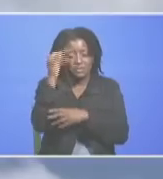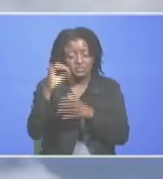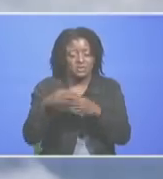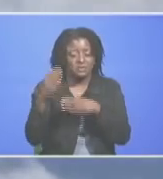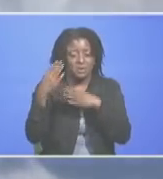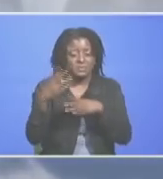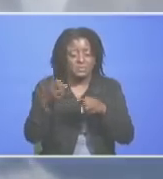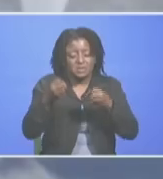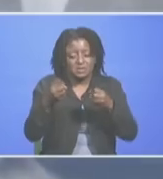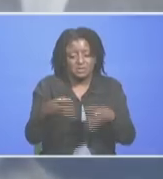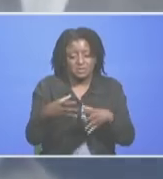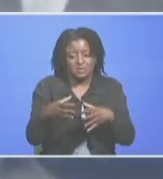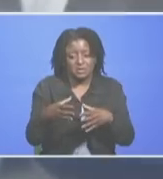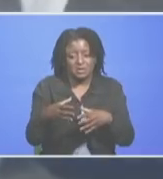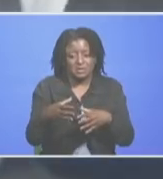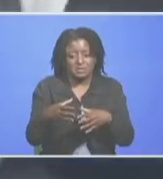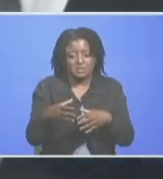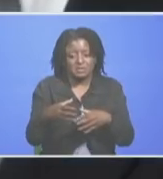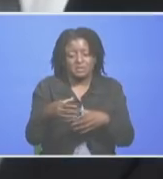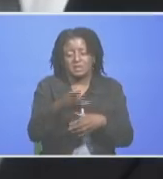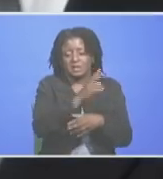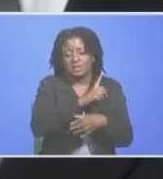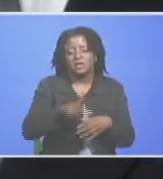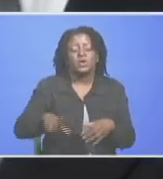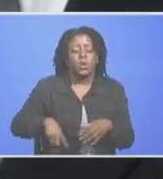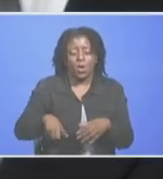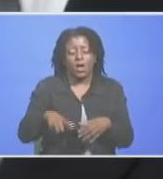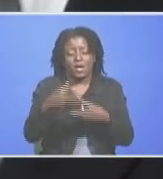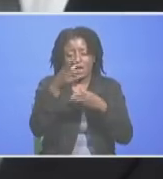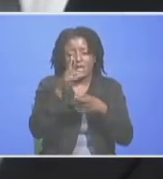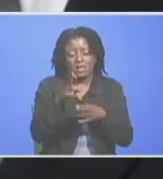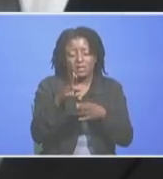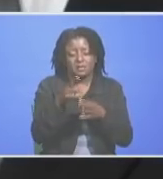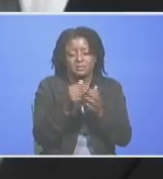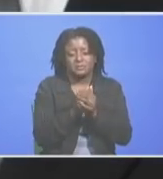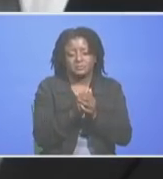a consummate tourism professional and business leader.